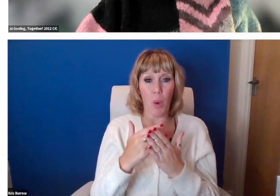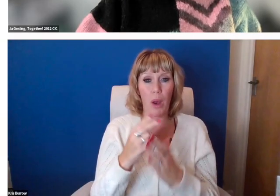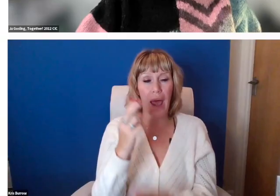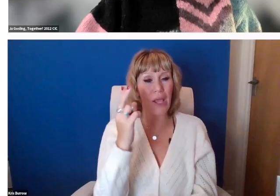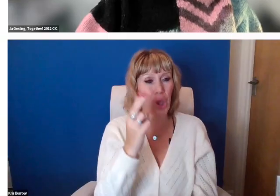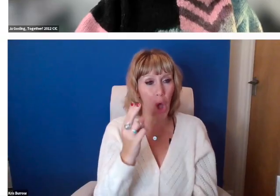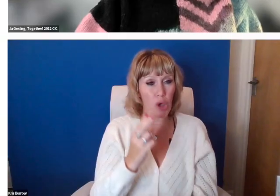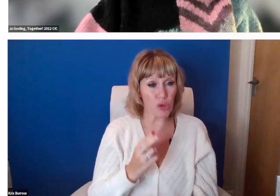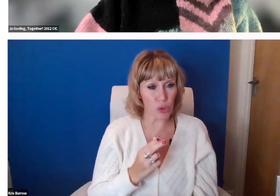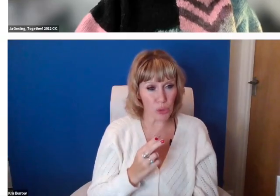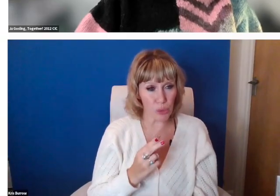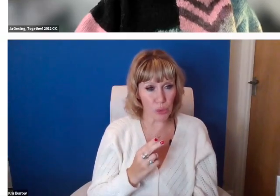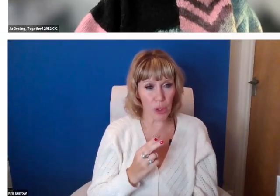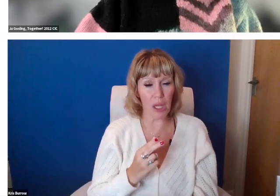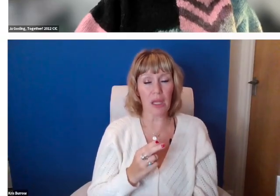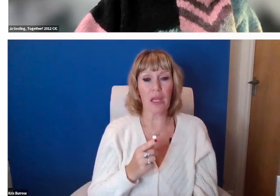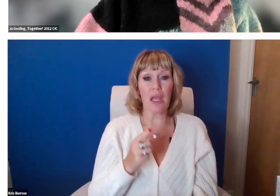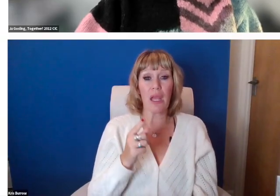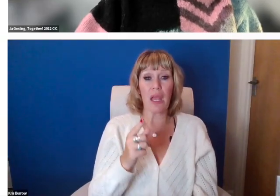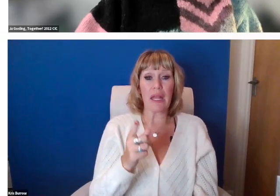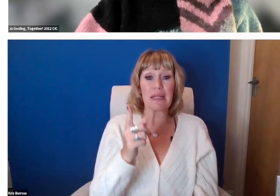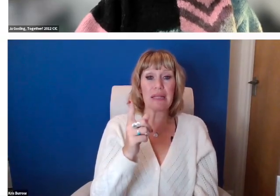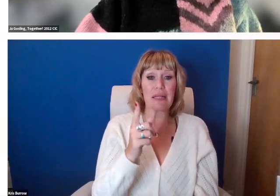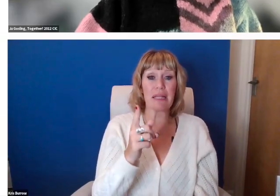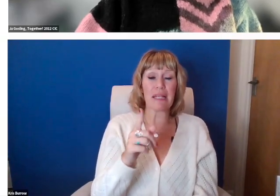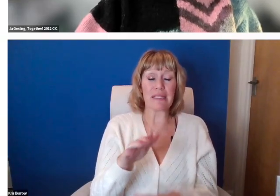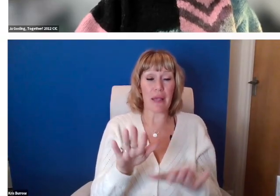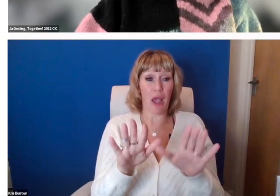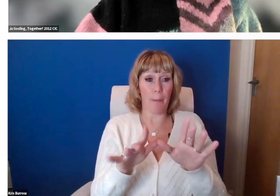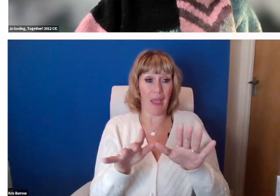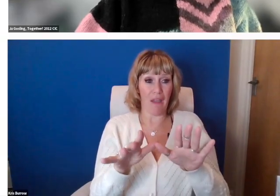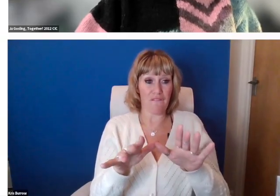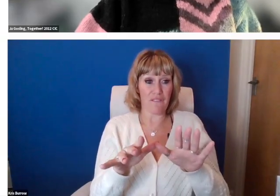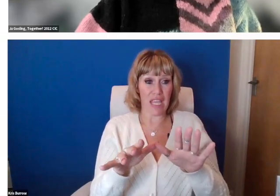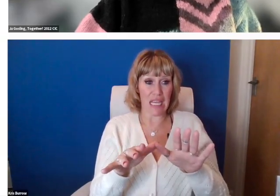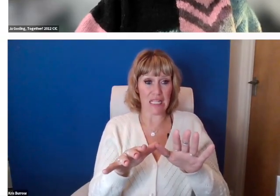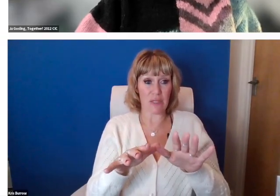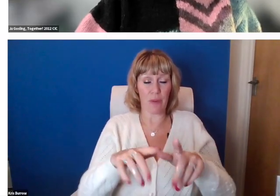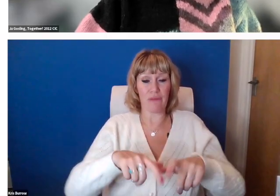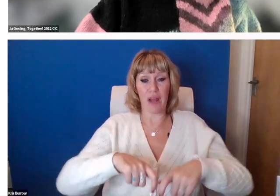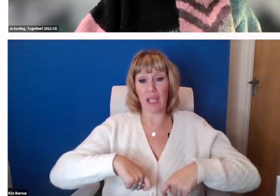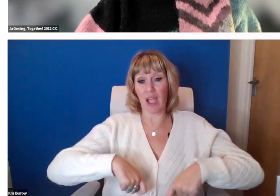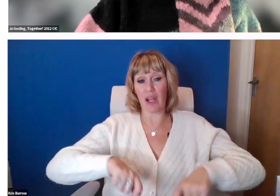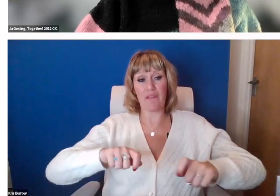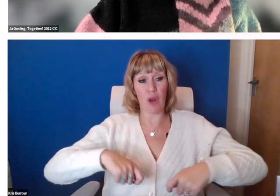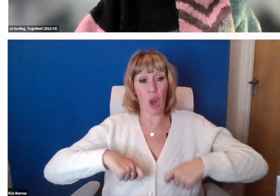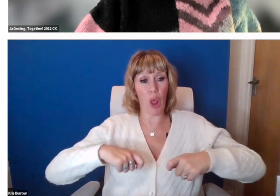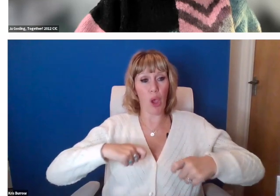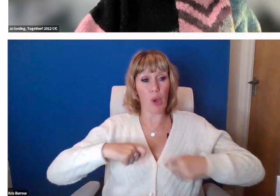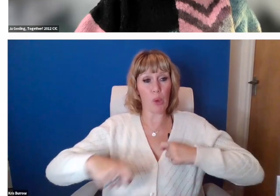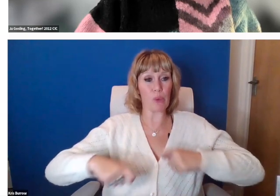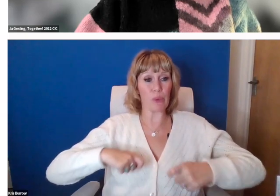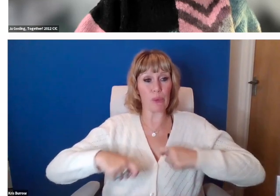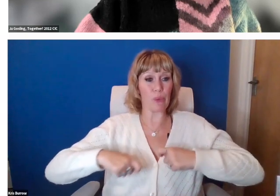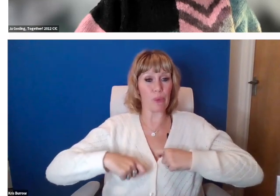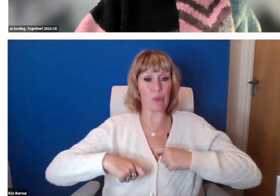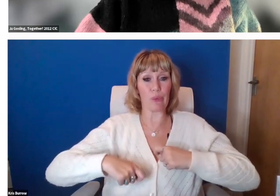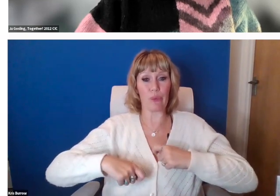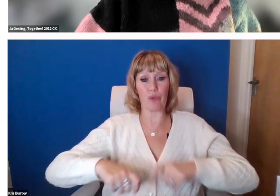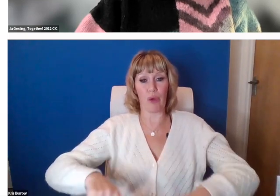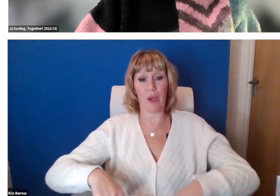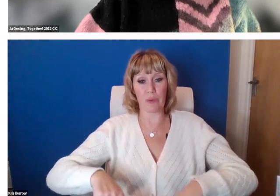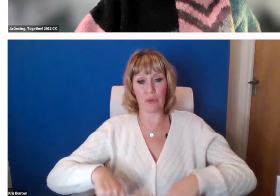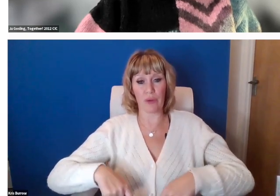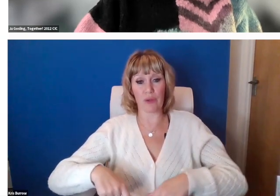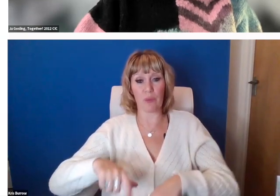on a bed. The woman is wearing loose pattern trousers with floral or abstract designs in brown, beige, and